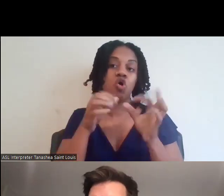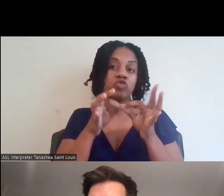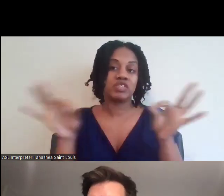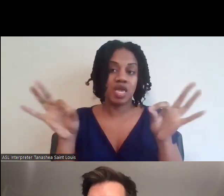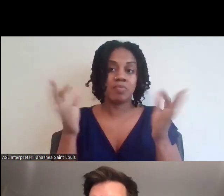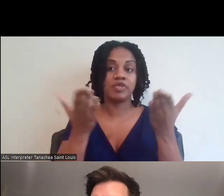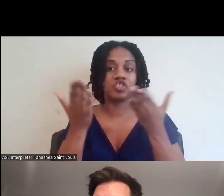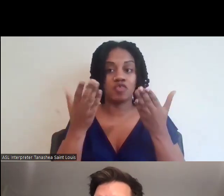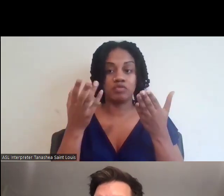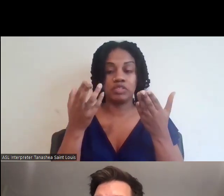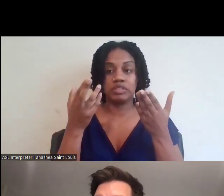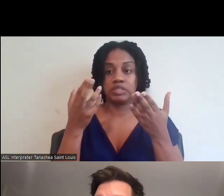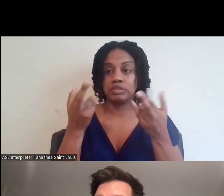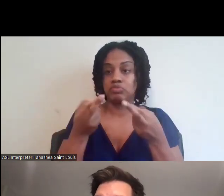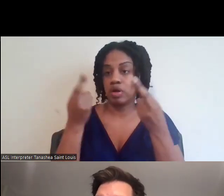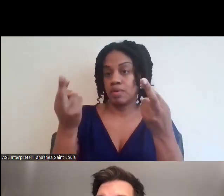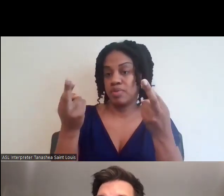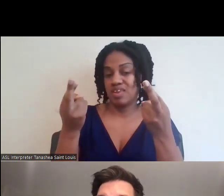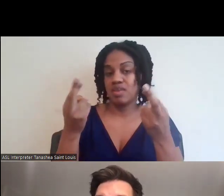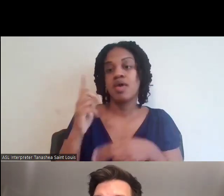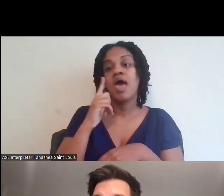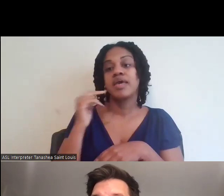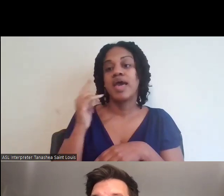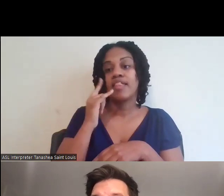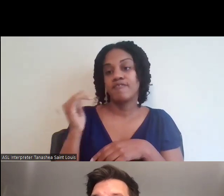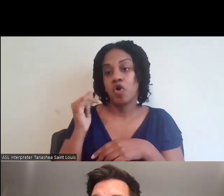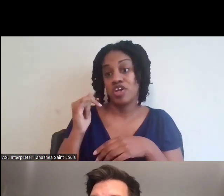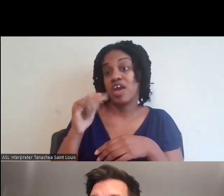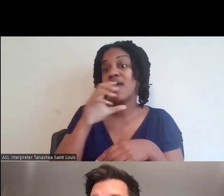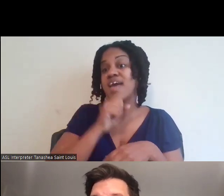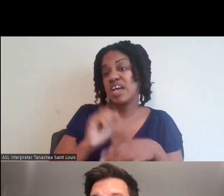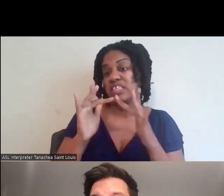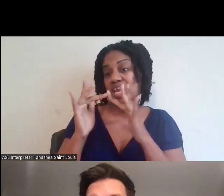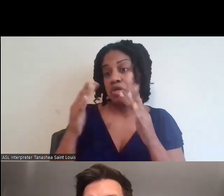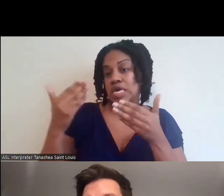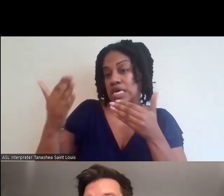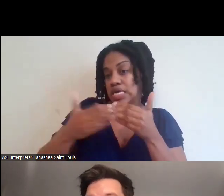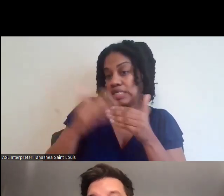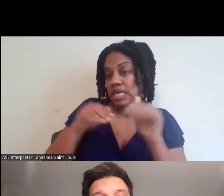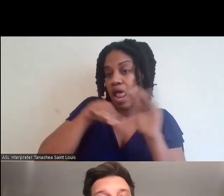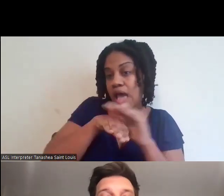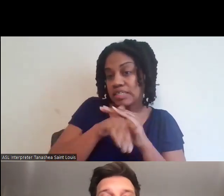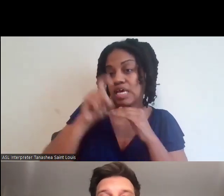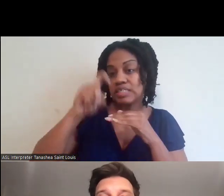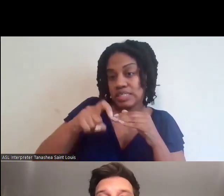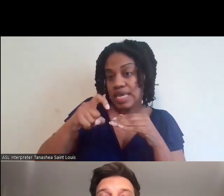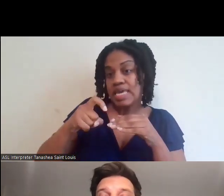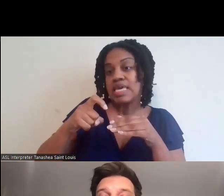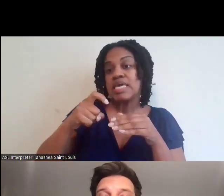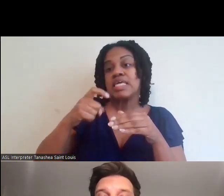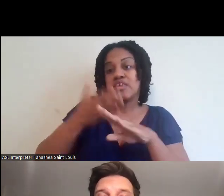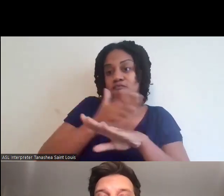services recommendations are the California Aging Network services. They're easy to access and they meet the evolving needs of